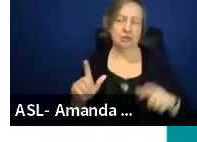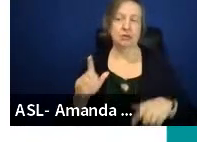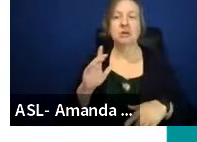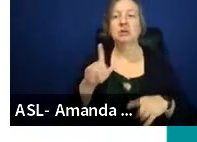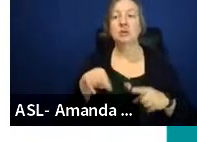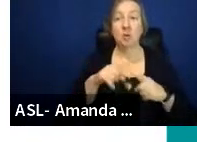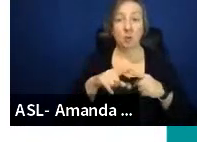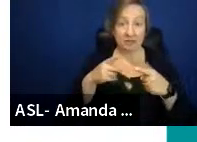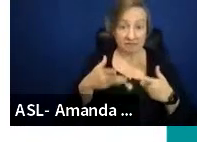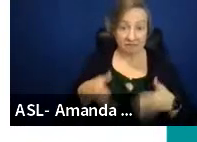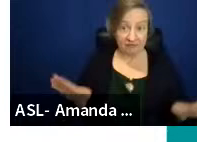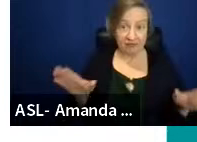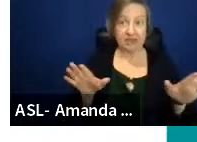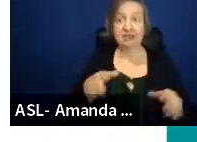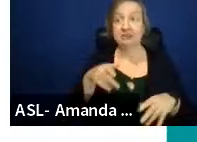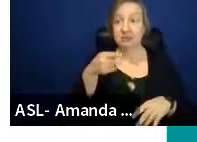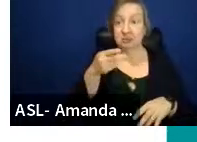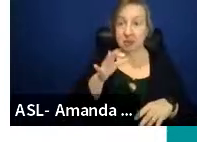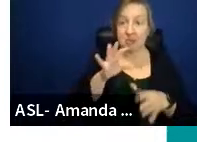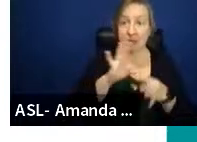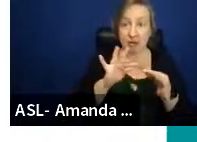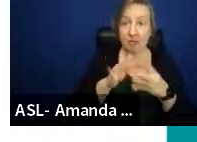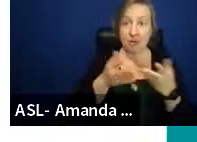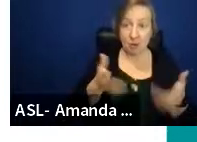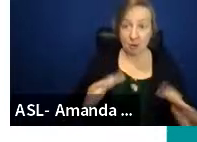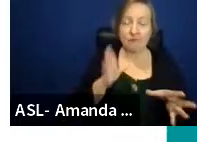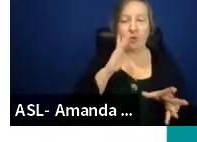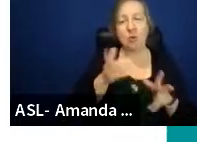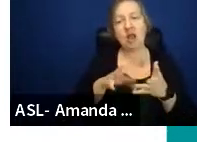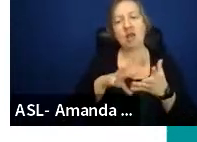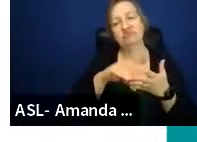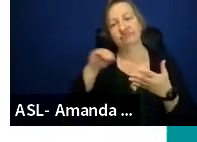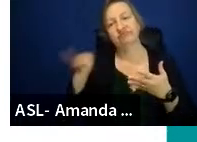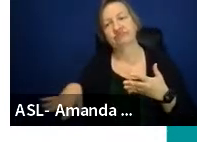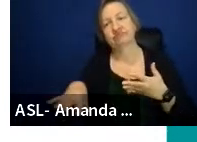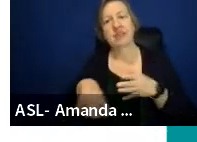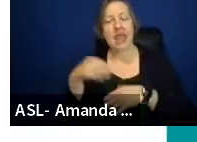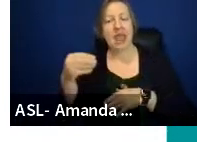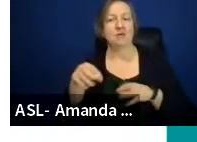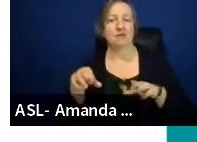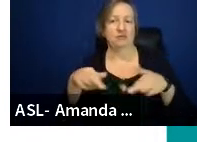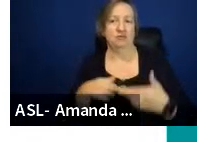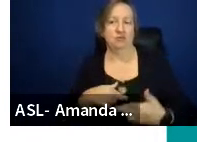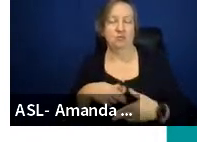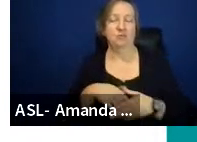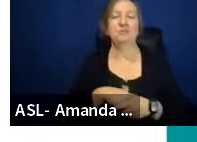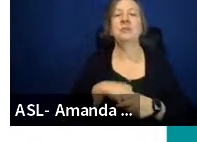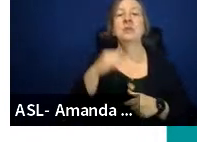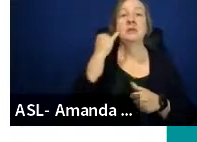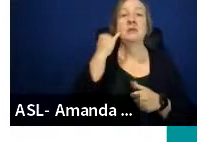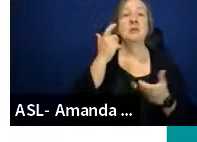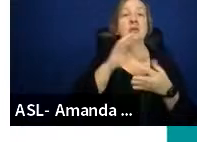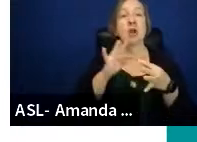from the room once the public comment period concludes. To comment by phone, please dial